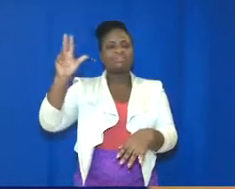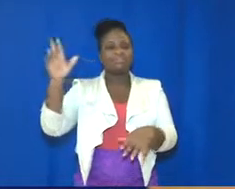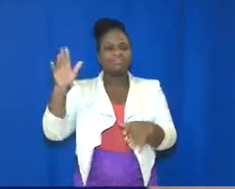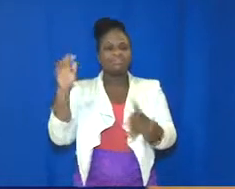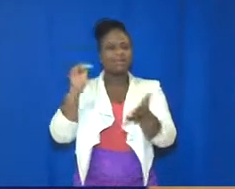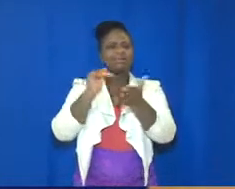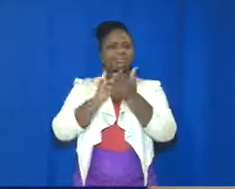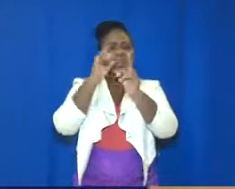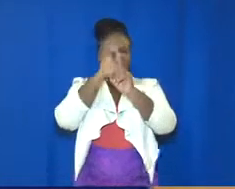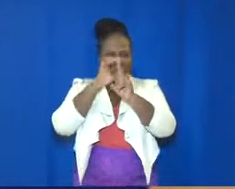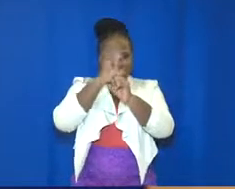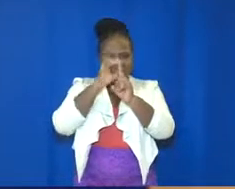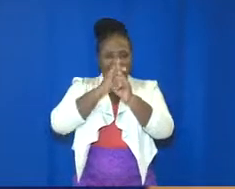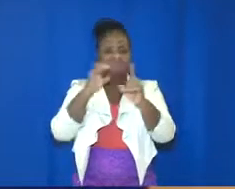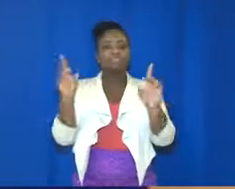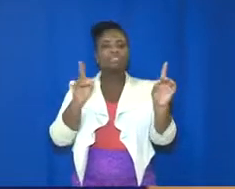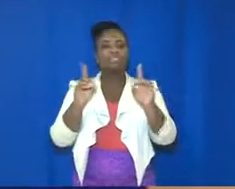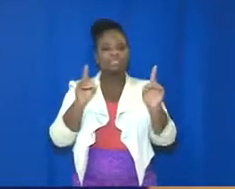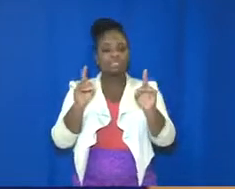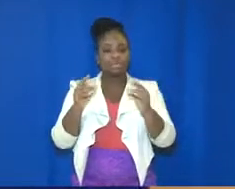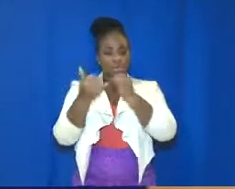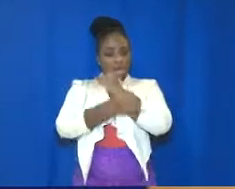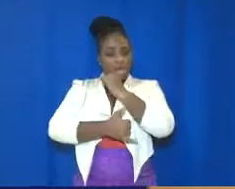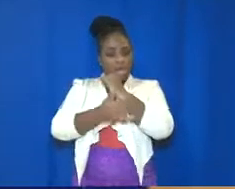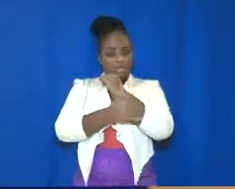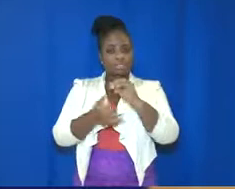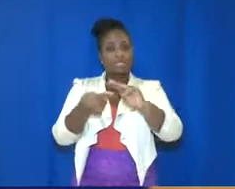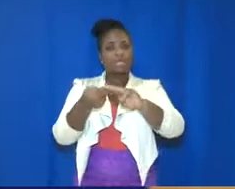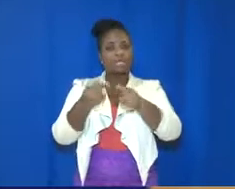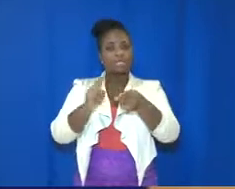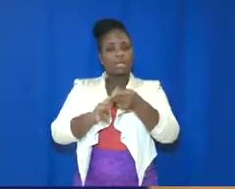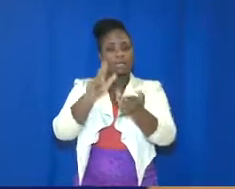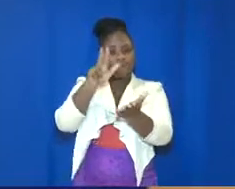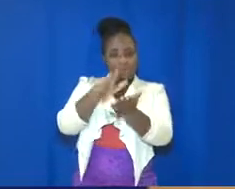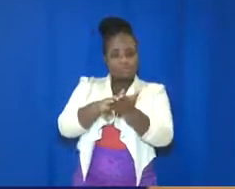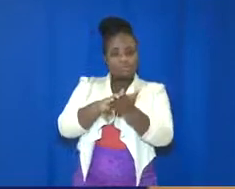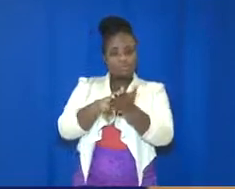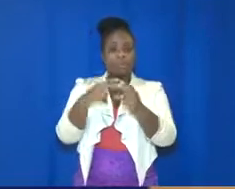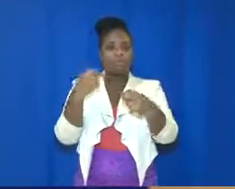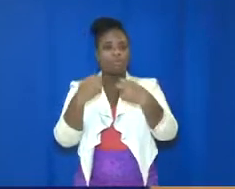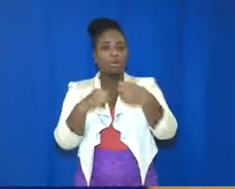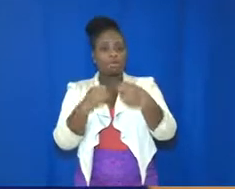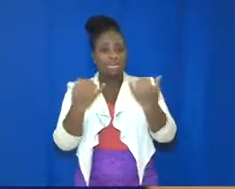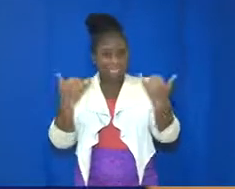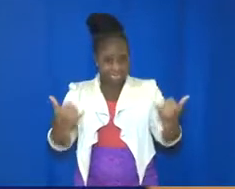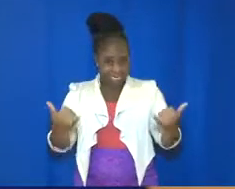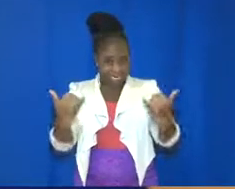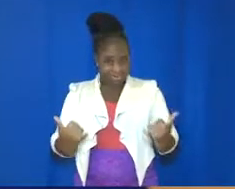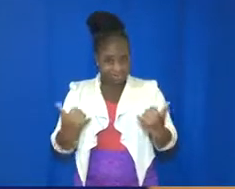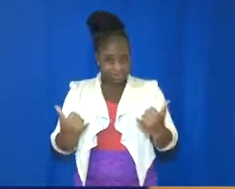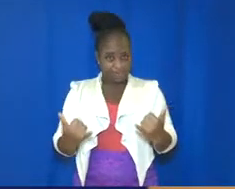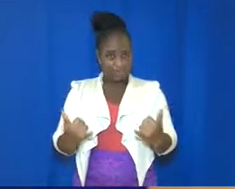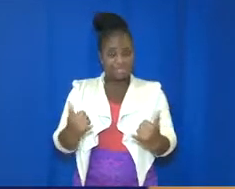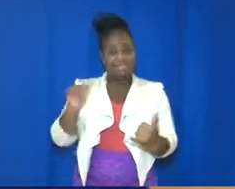135,902 tests had been conducted, with our country's total number of confirmed cases standing at